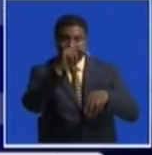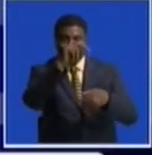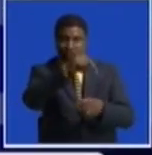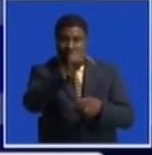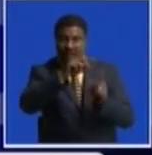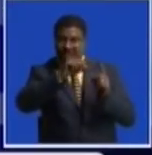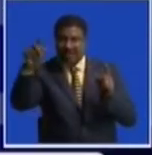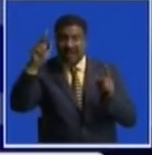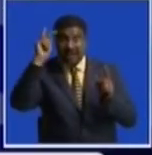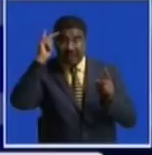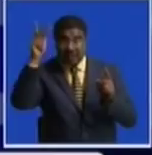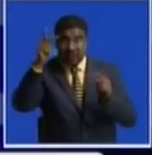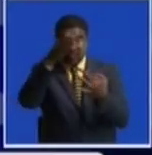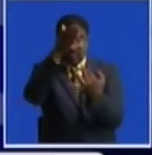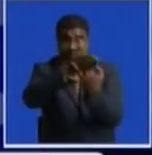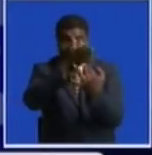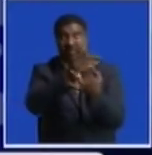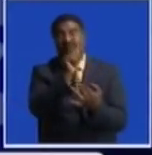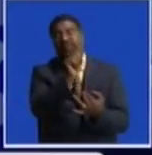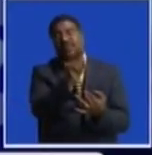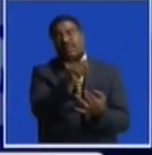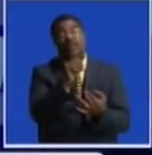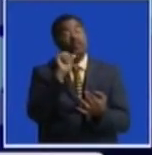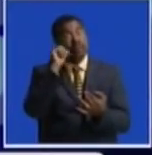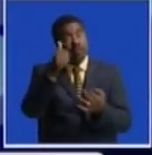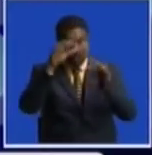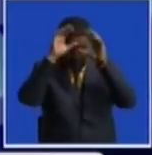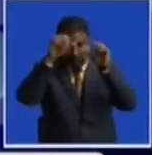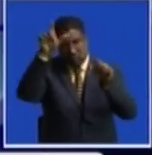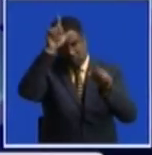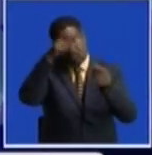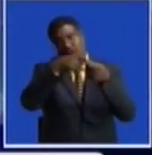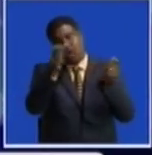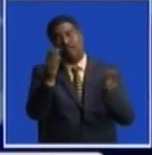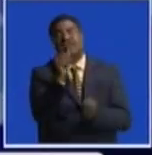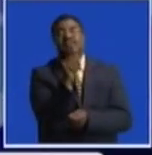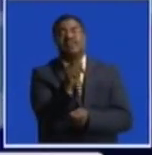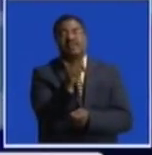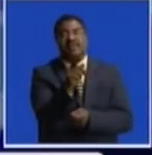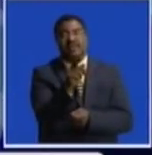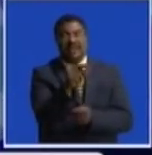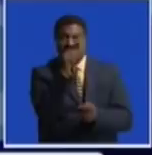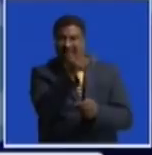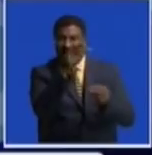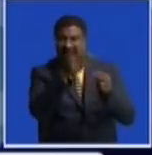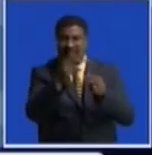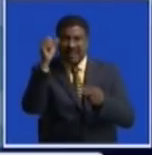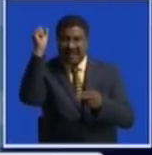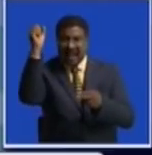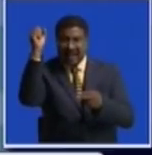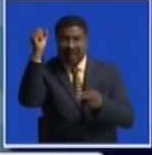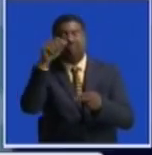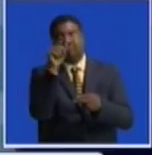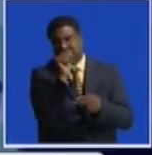NRFA Public Relations Manager Alphonsus Hamachila says the Michael Chilufya-Sata tollgate will